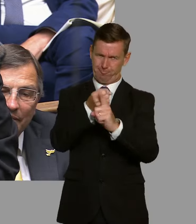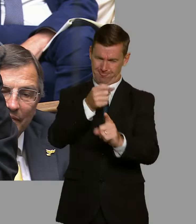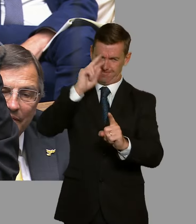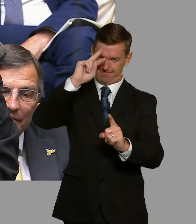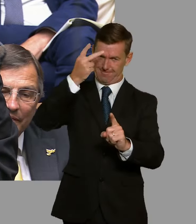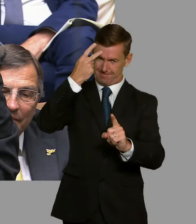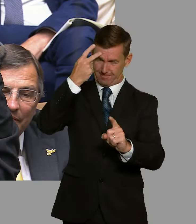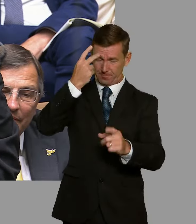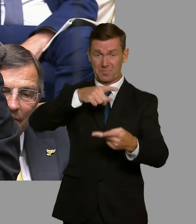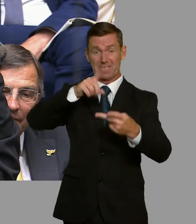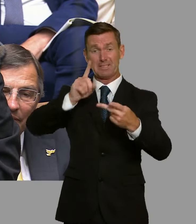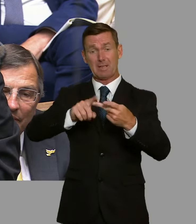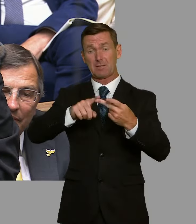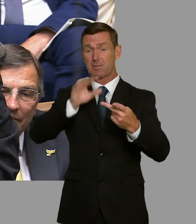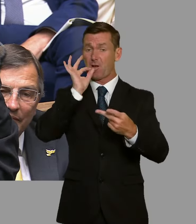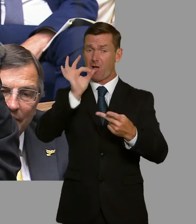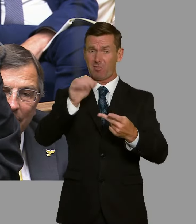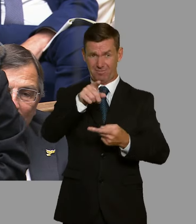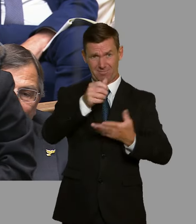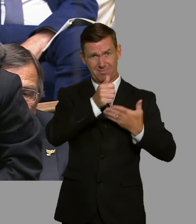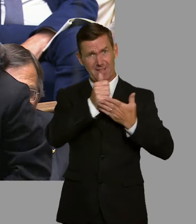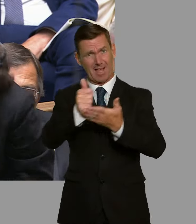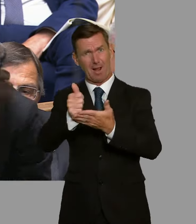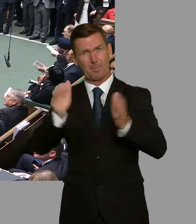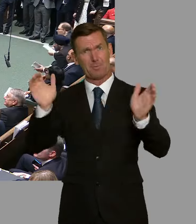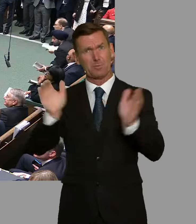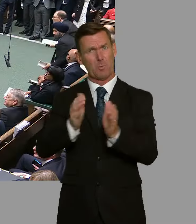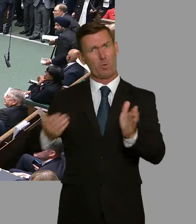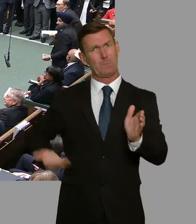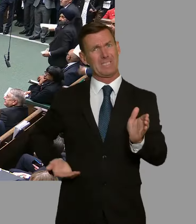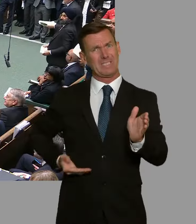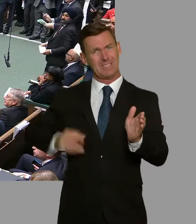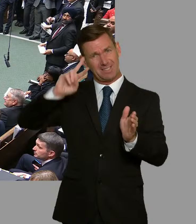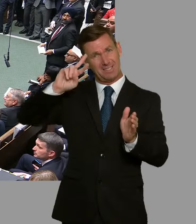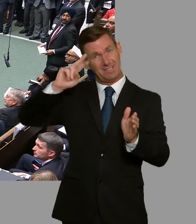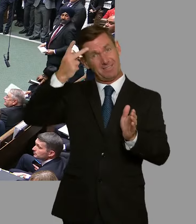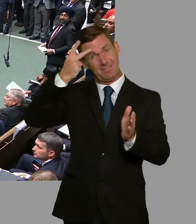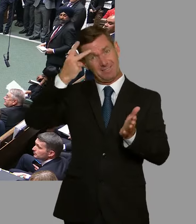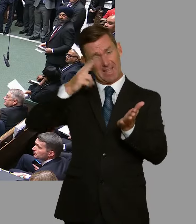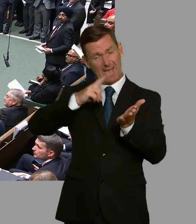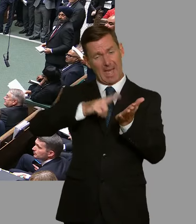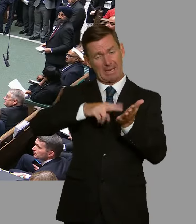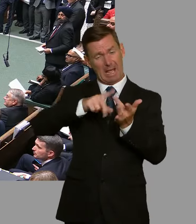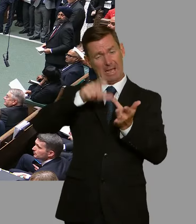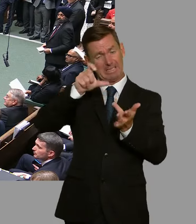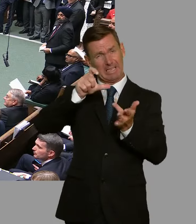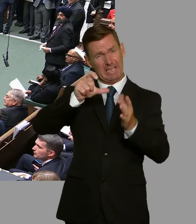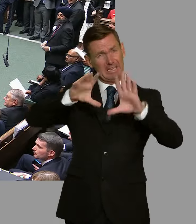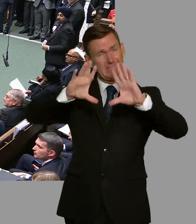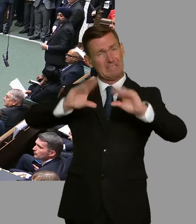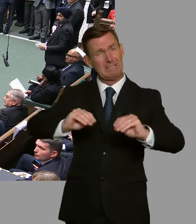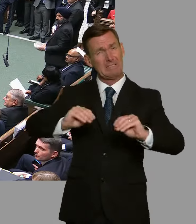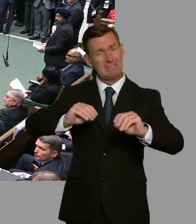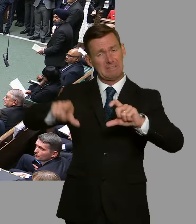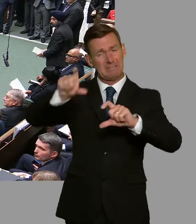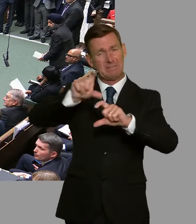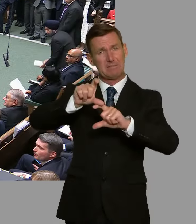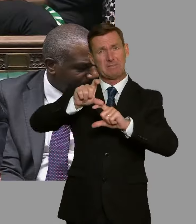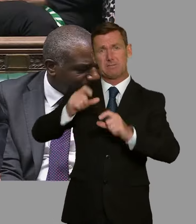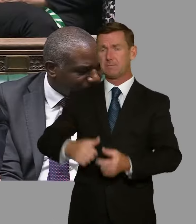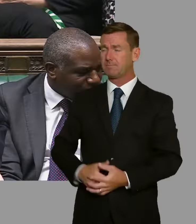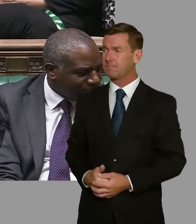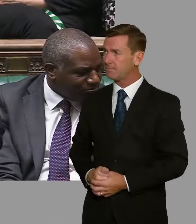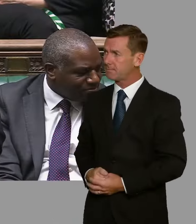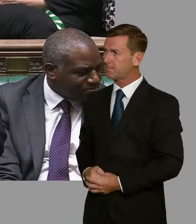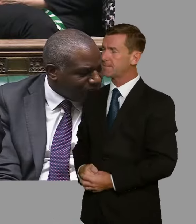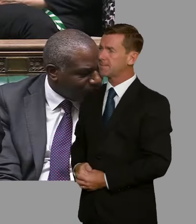U-turn on the punitive hike to national insurance? Prime Minister. Mr Speaker, we announced £502 million